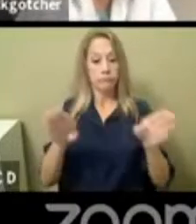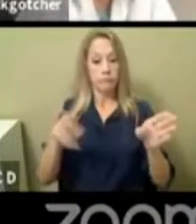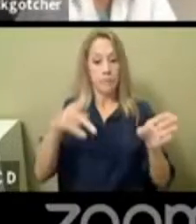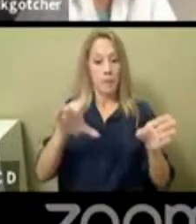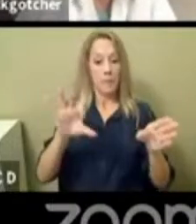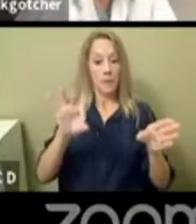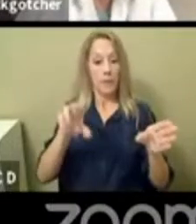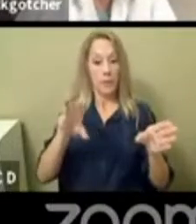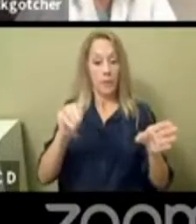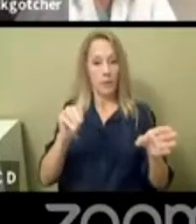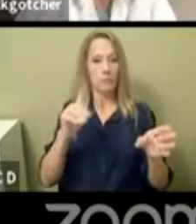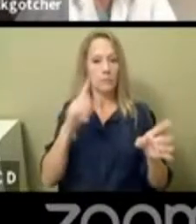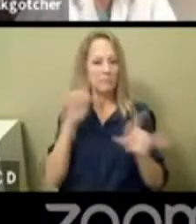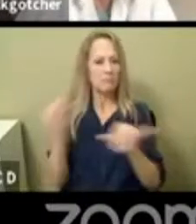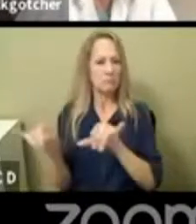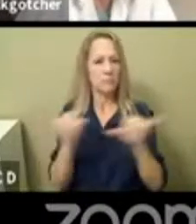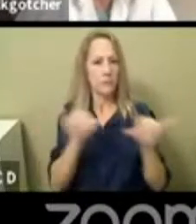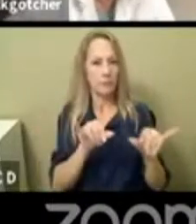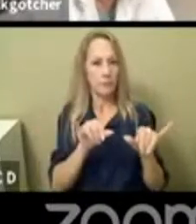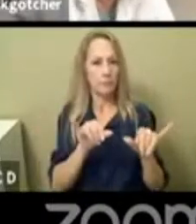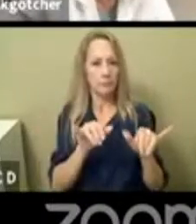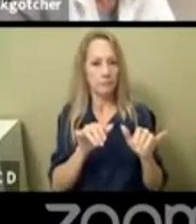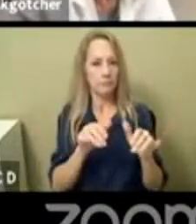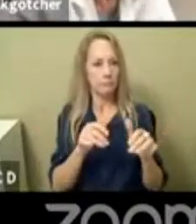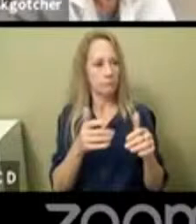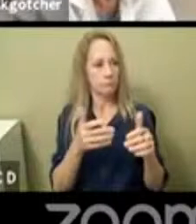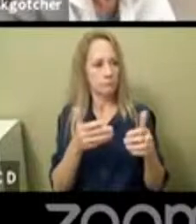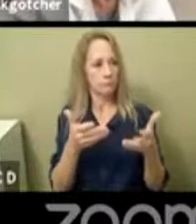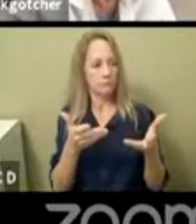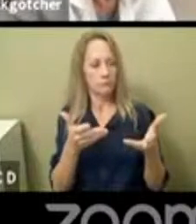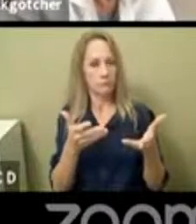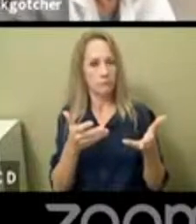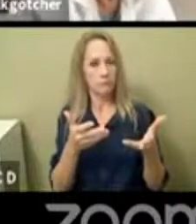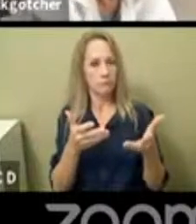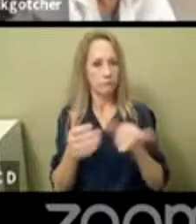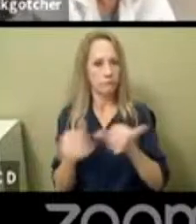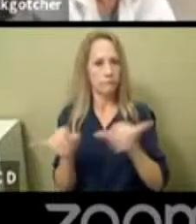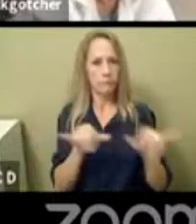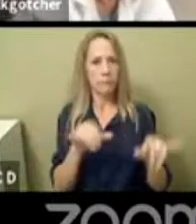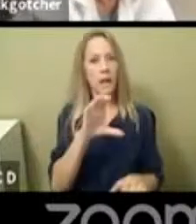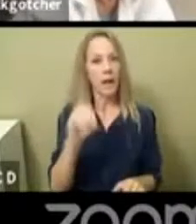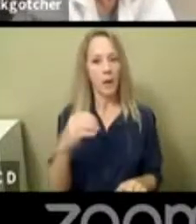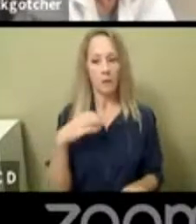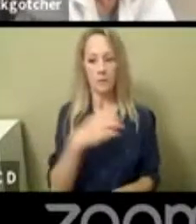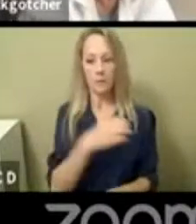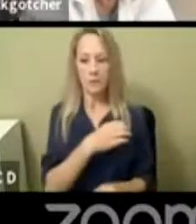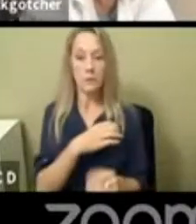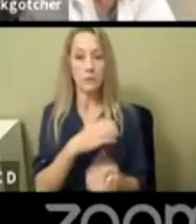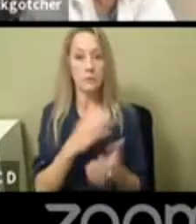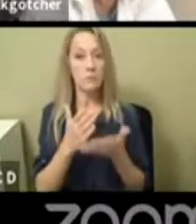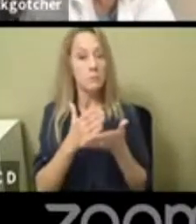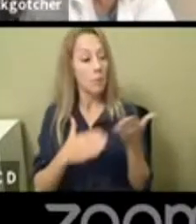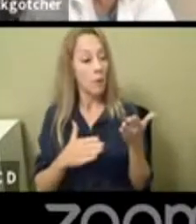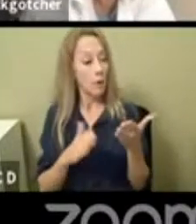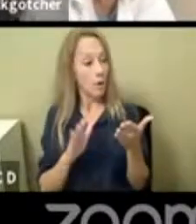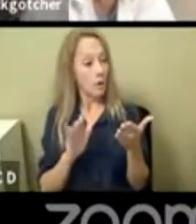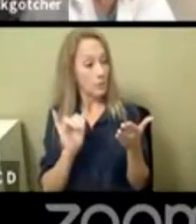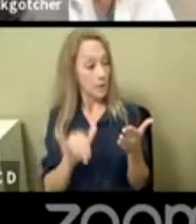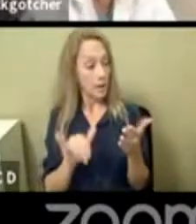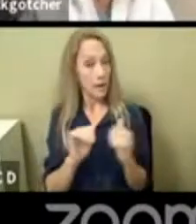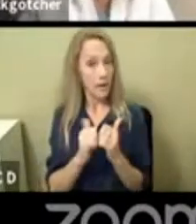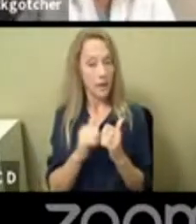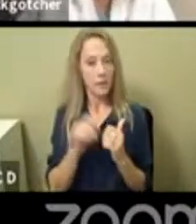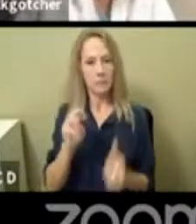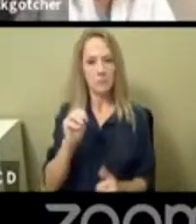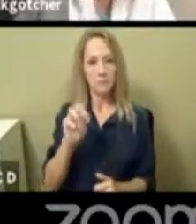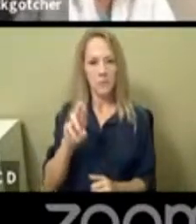manner as that's afforded citizens by the county commission. Part of all of that is what Mr.